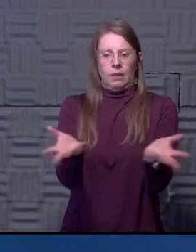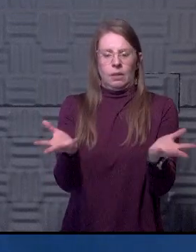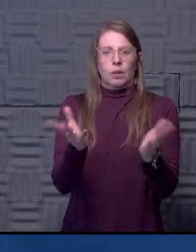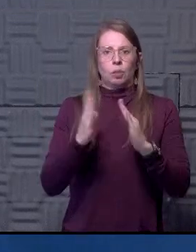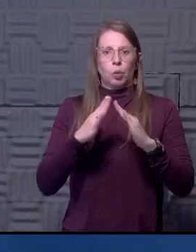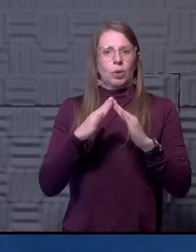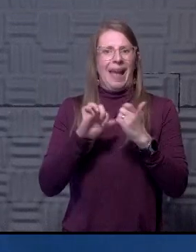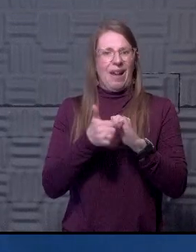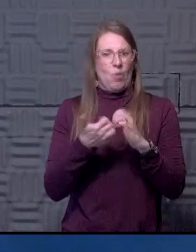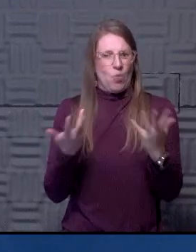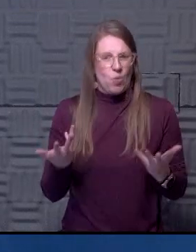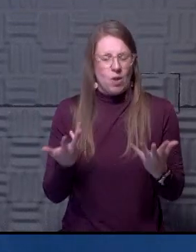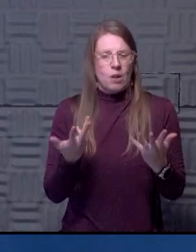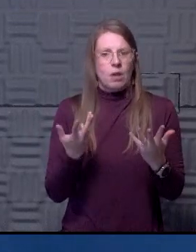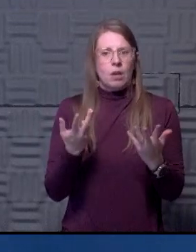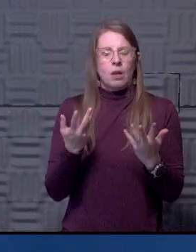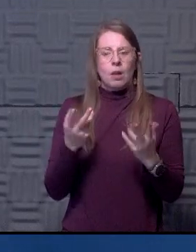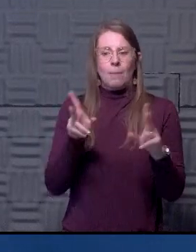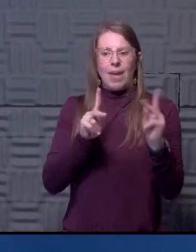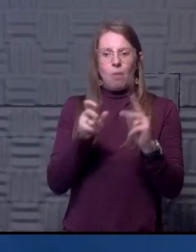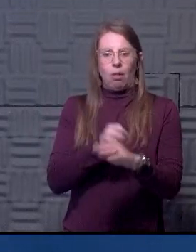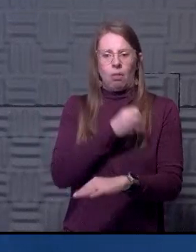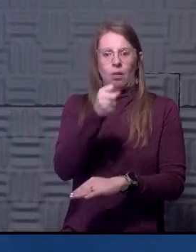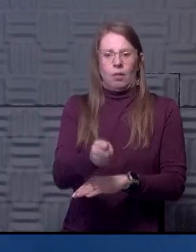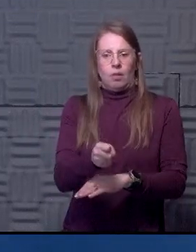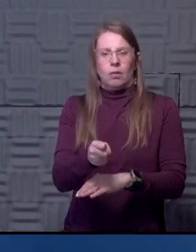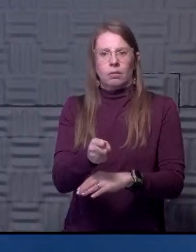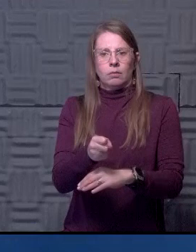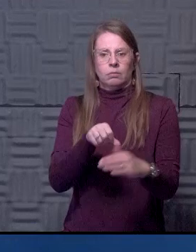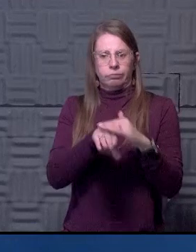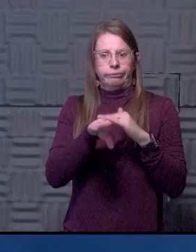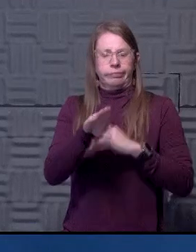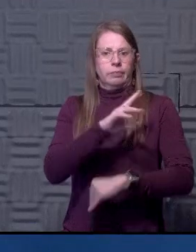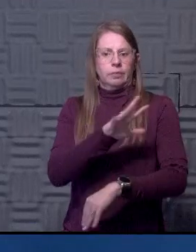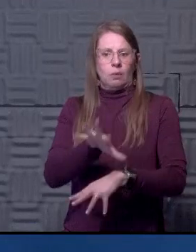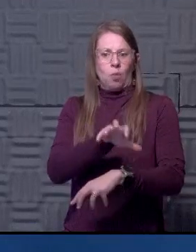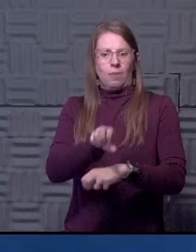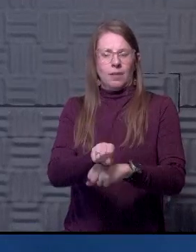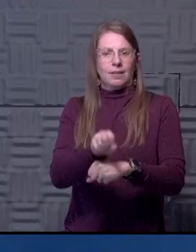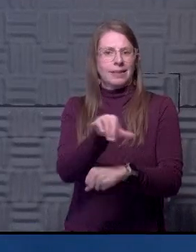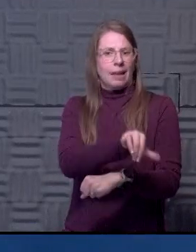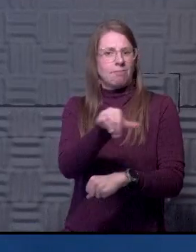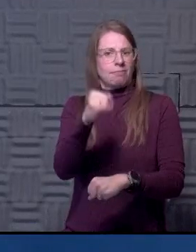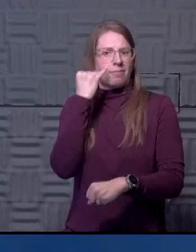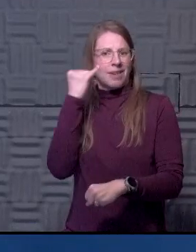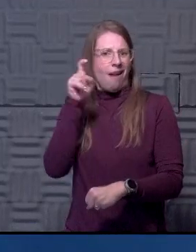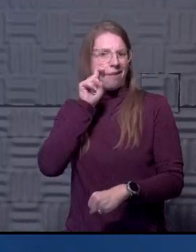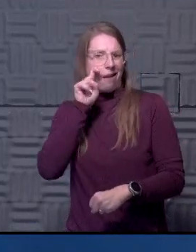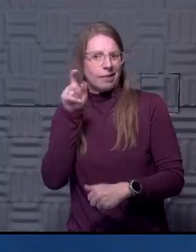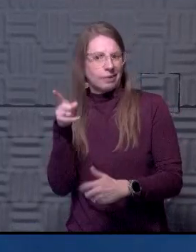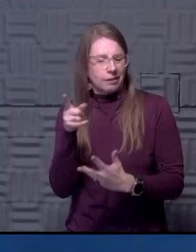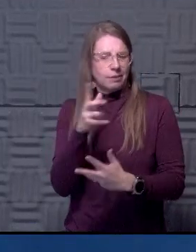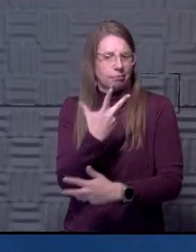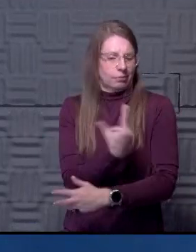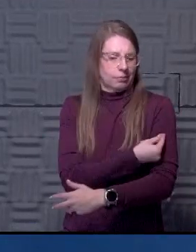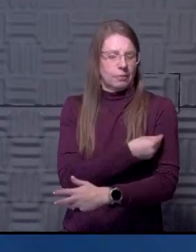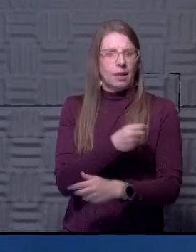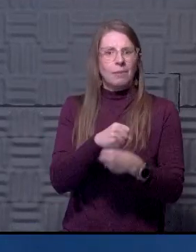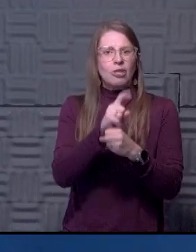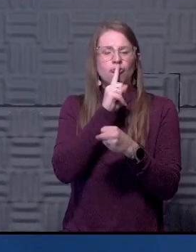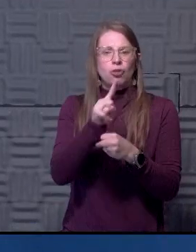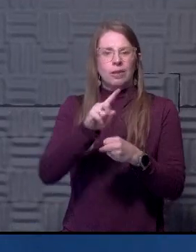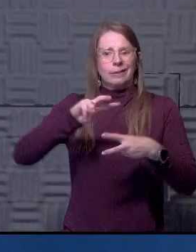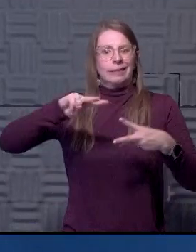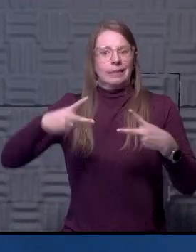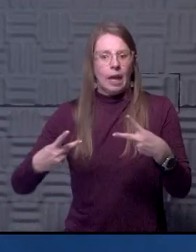communities, get people into their appointments, like we did with Hawkeye there, and making sure that they get the